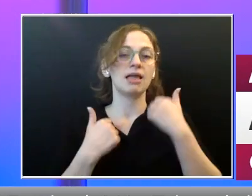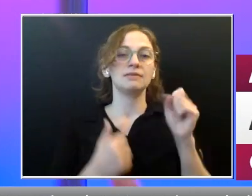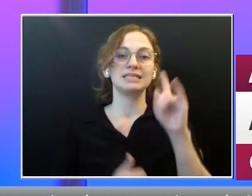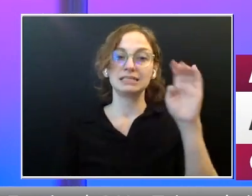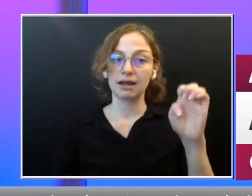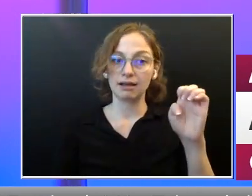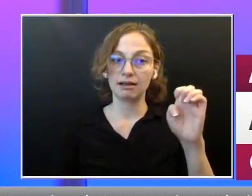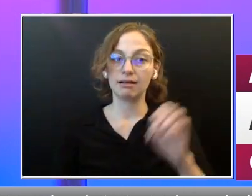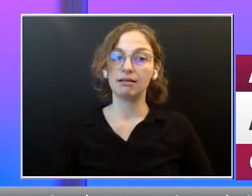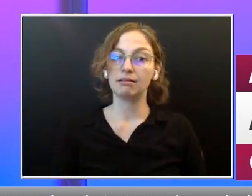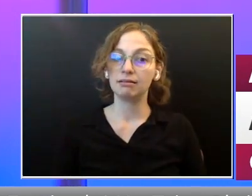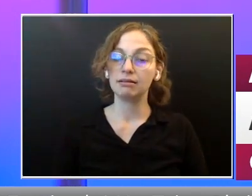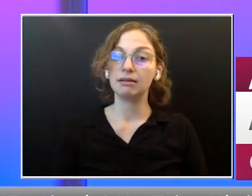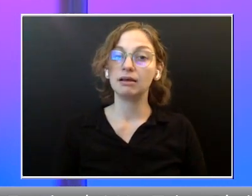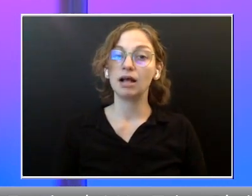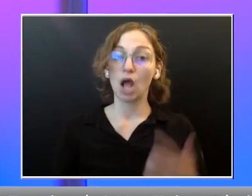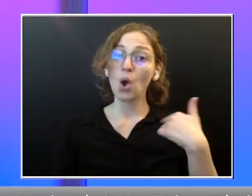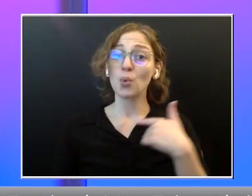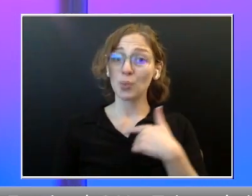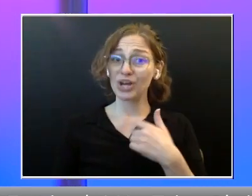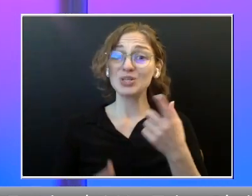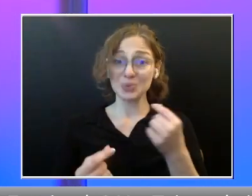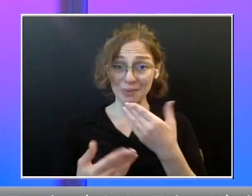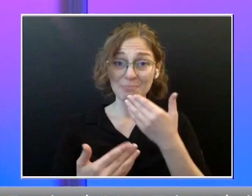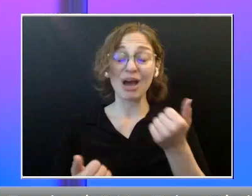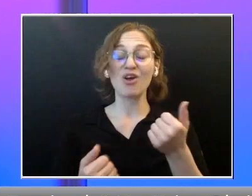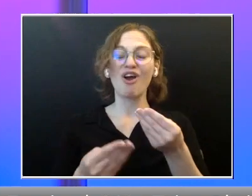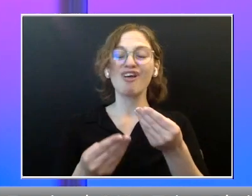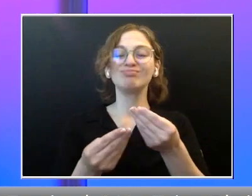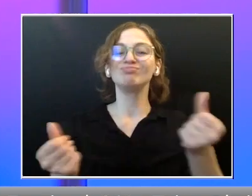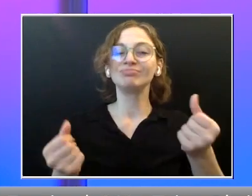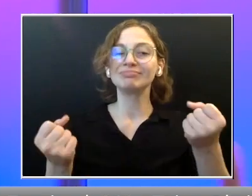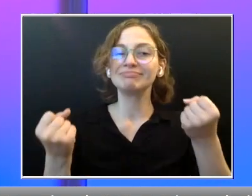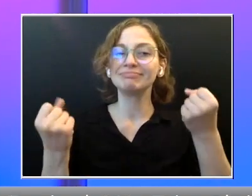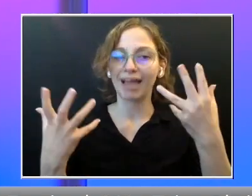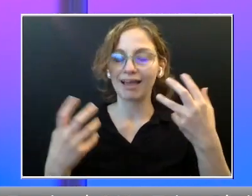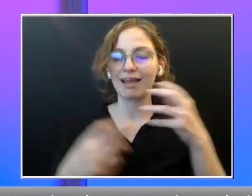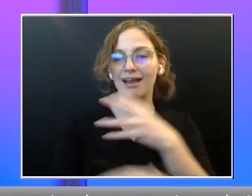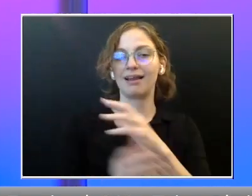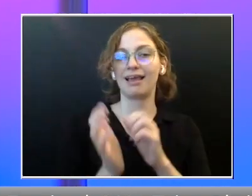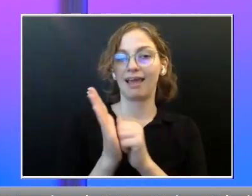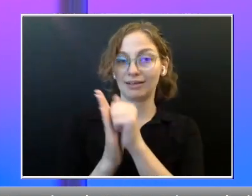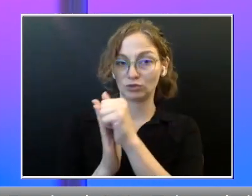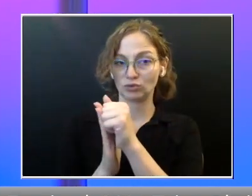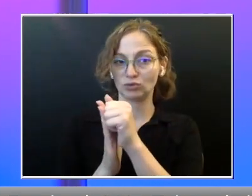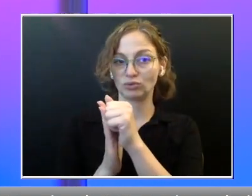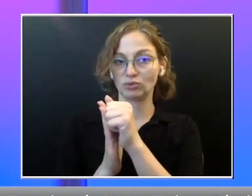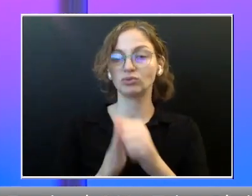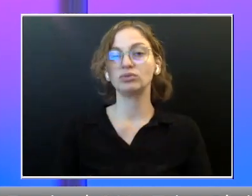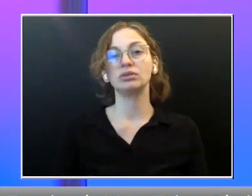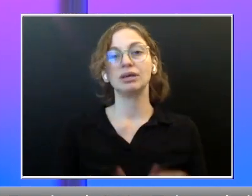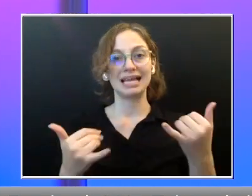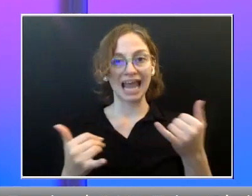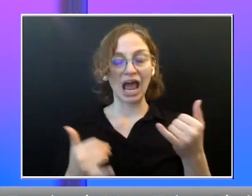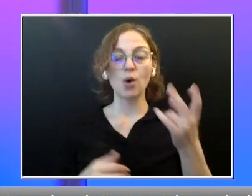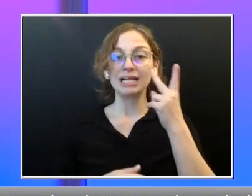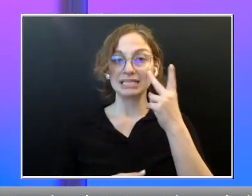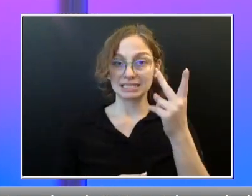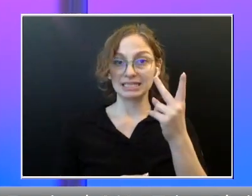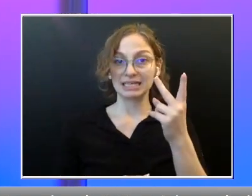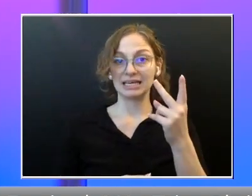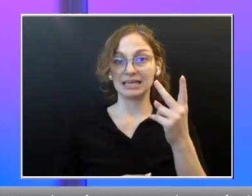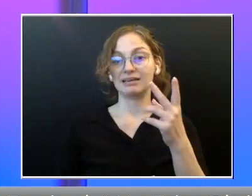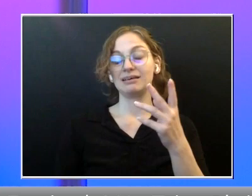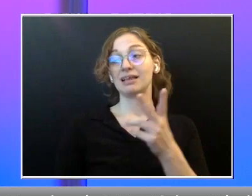better about curing a lot of cancers, and so what we're now seeing is that patients in survivorship are actually dying from things like